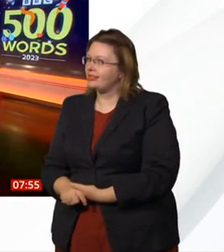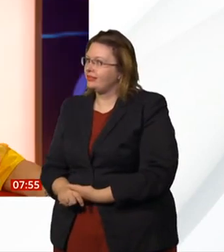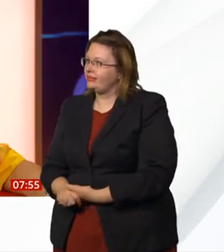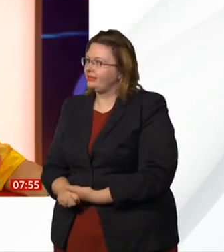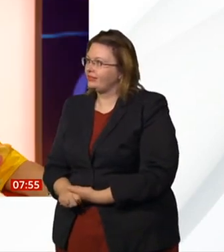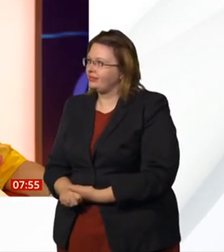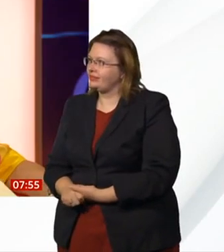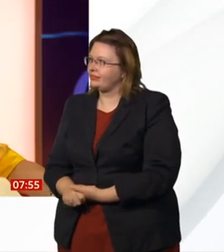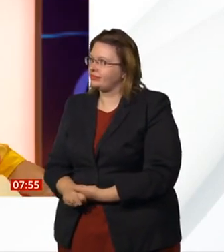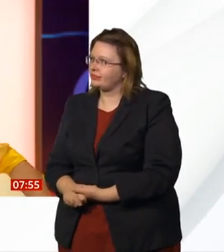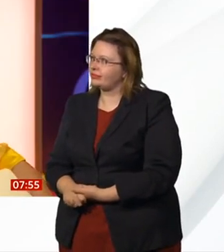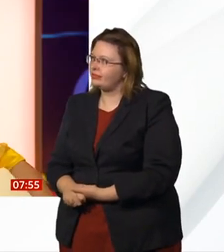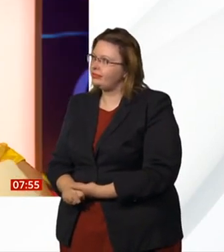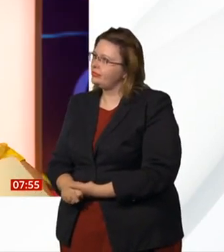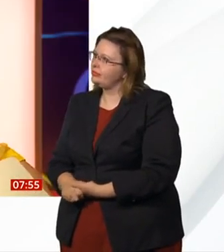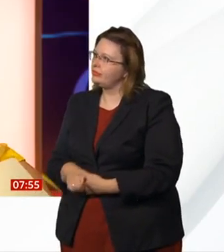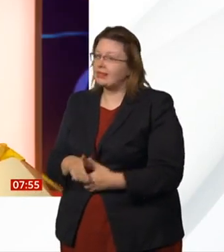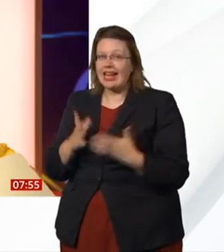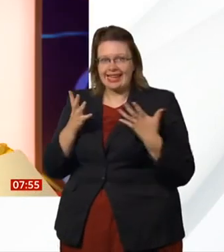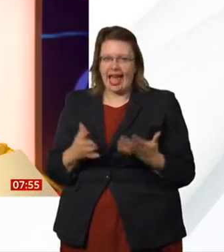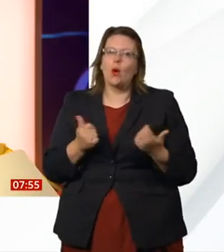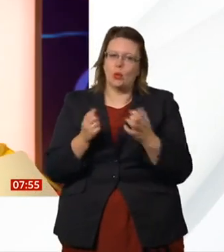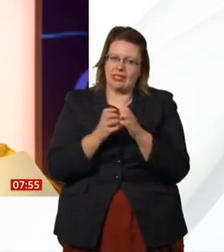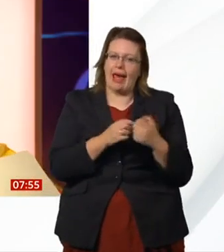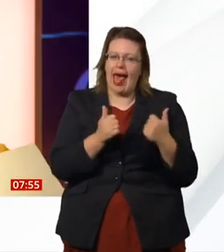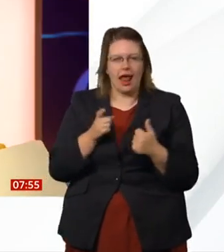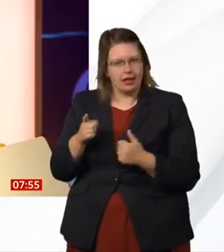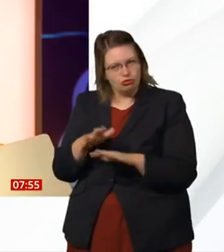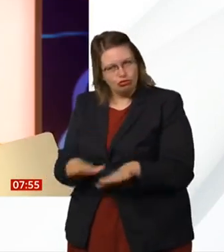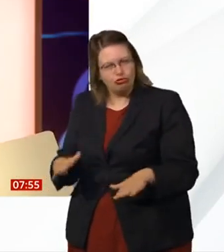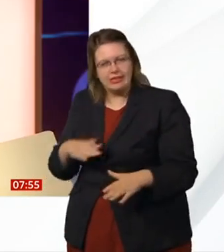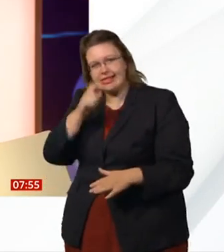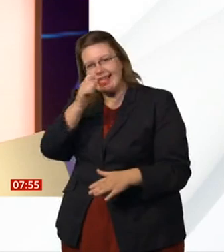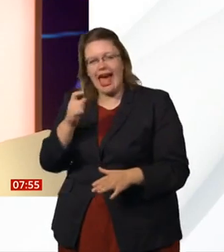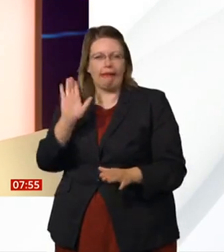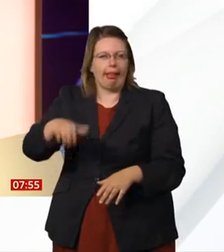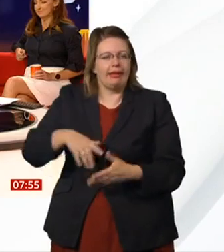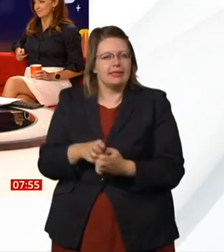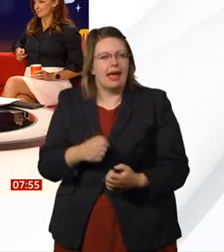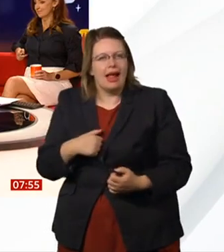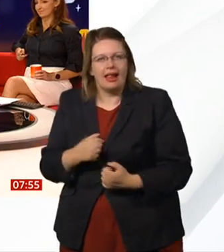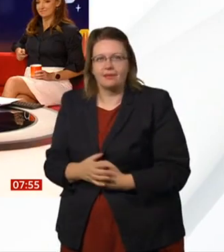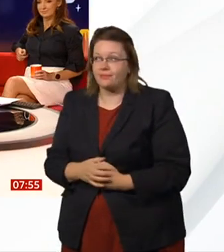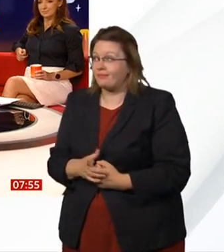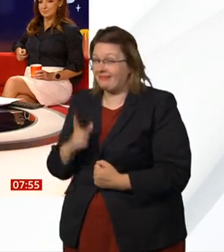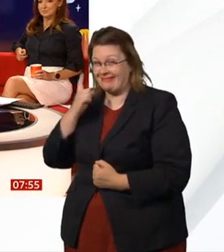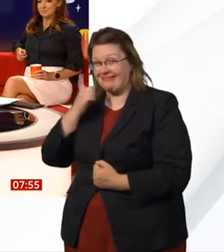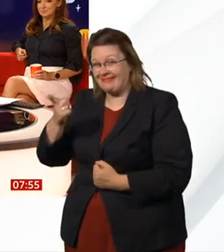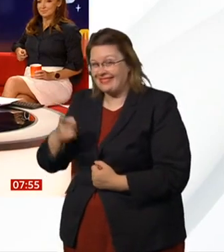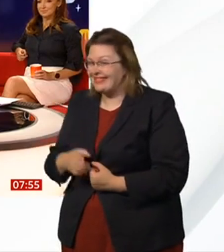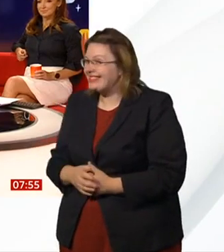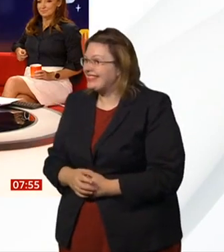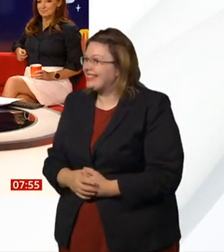there's a lot of, I'm a good speller, but I wasn't particularly at 10, but I just don't want kids to focus on that. I've just got to show people this. This is